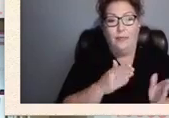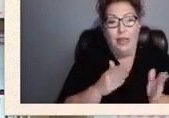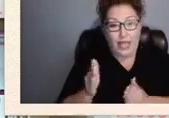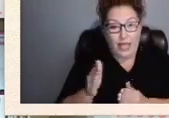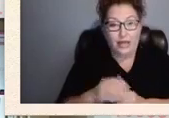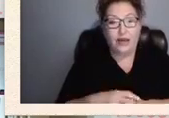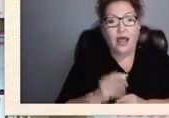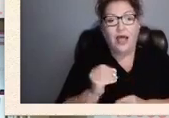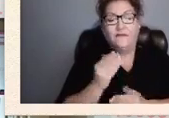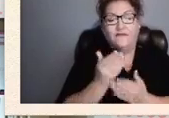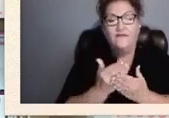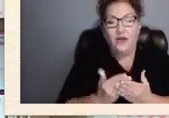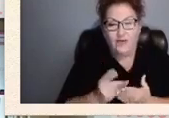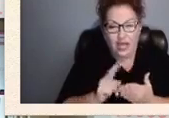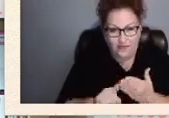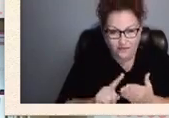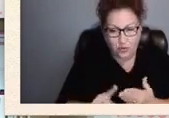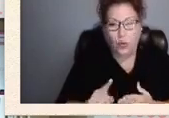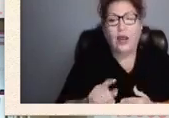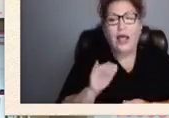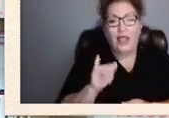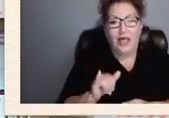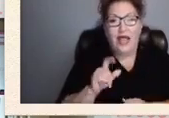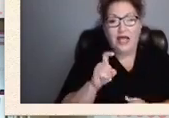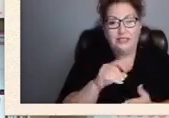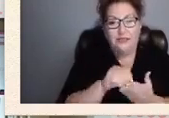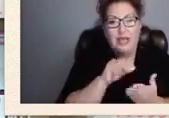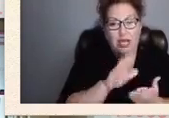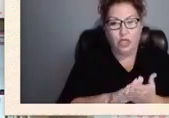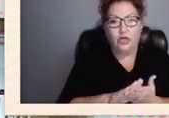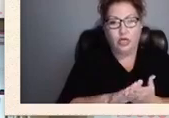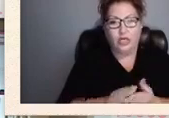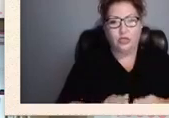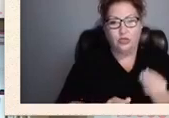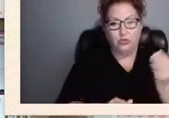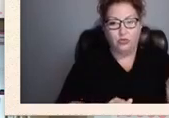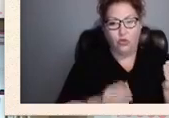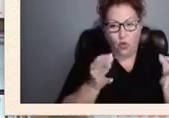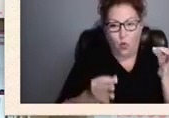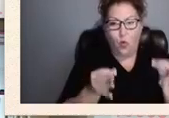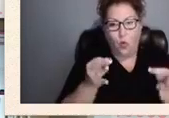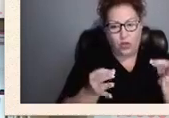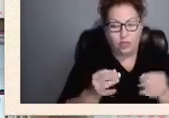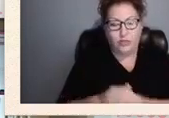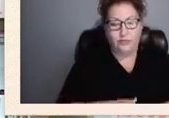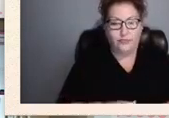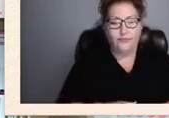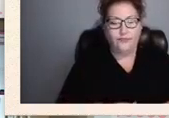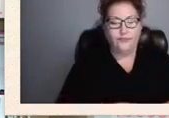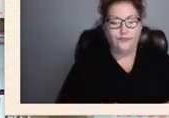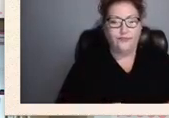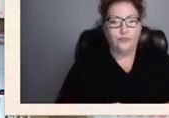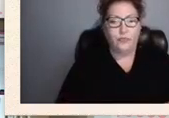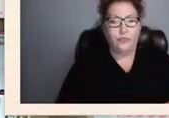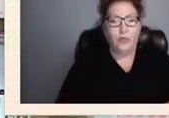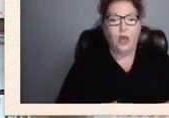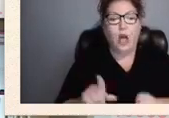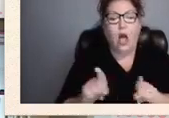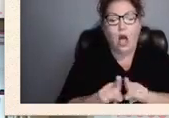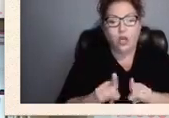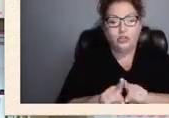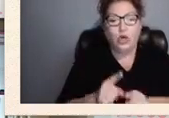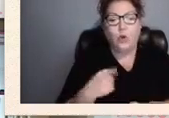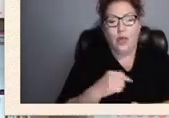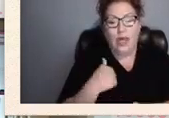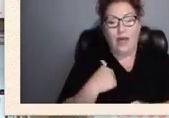verified inventory, and that has to be entered into the court docket and given to the judge. We also have a